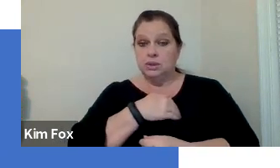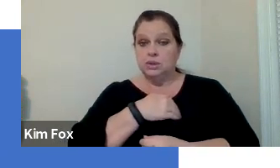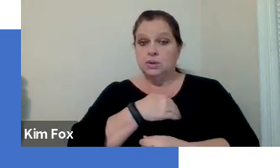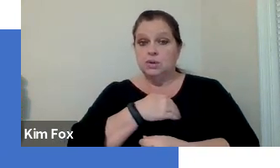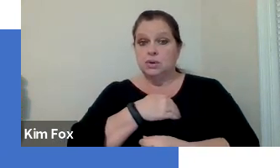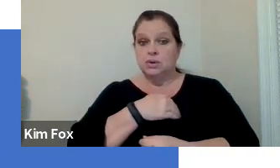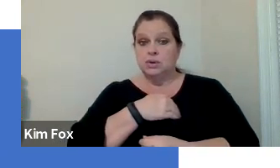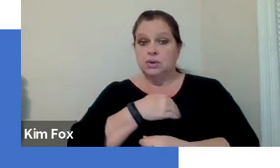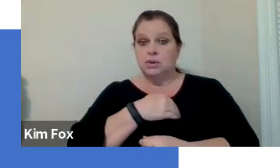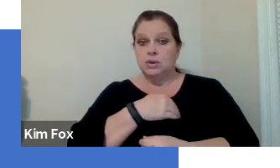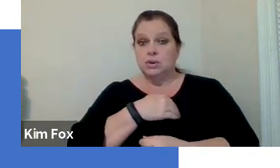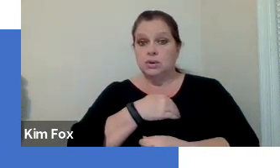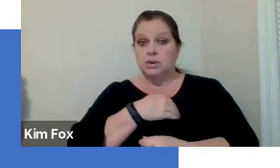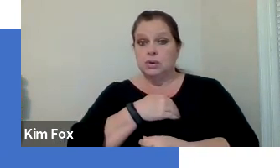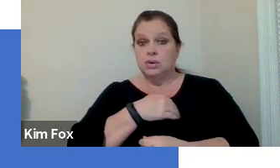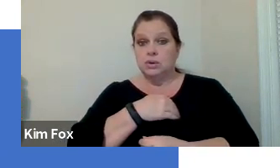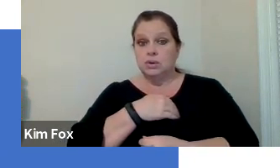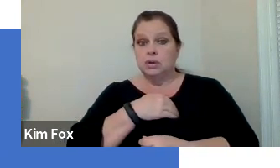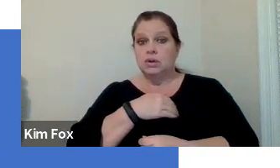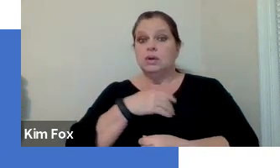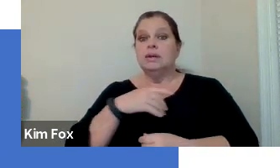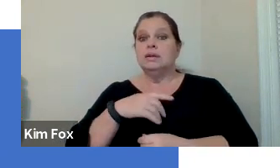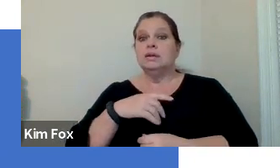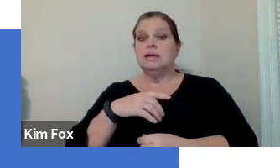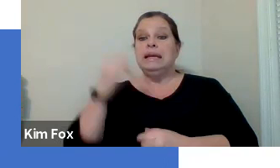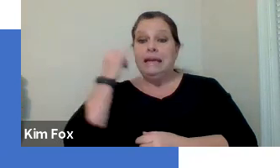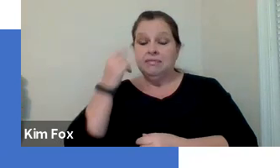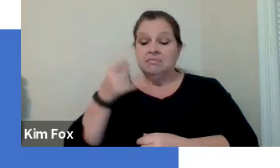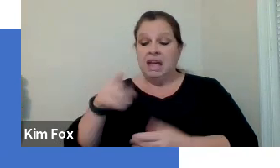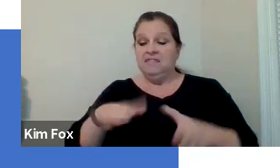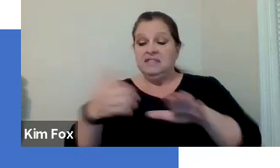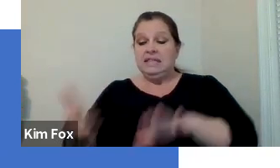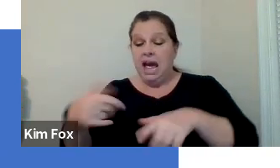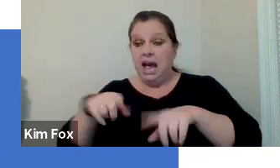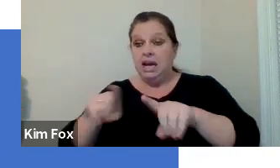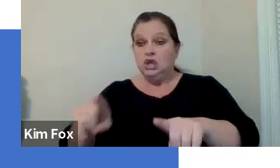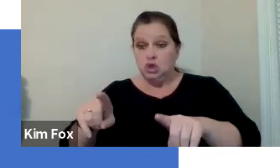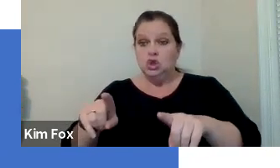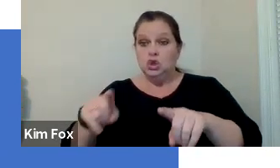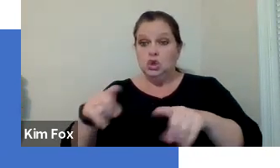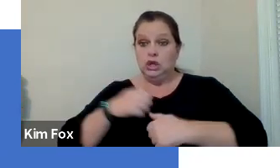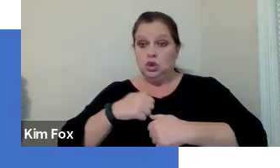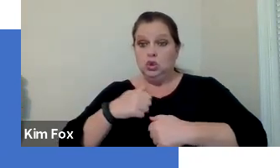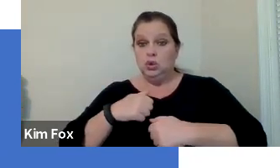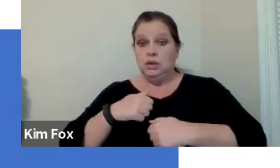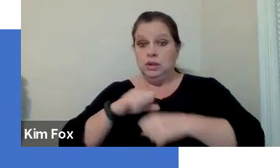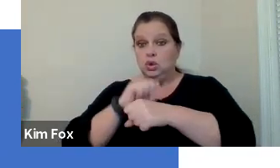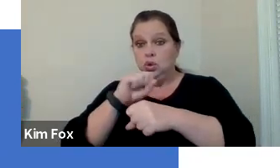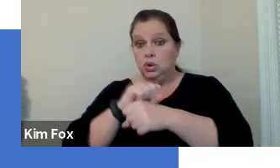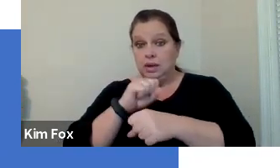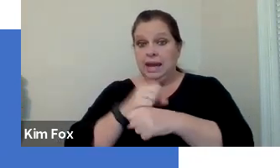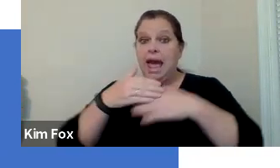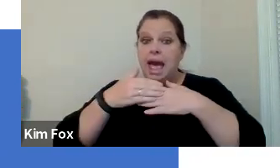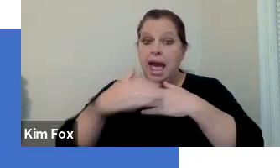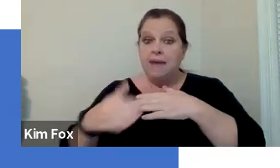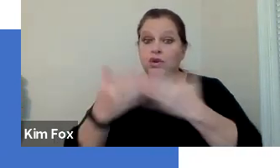for the dependents, of course, would be, is if the active duty service members died in the line of duty on or after September 11th,